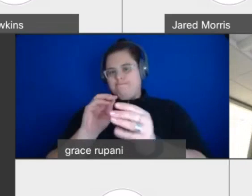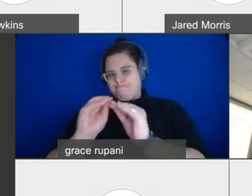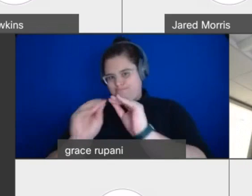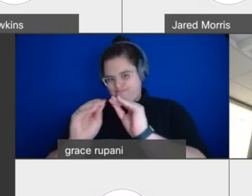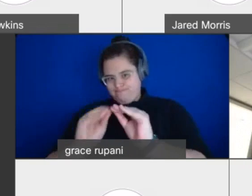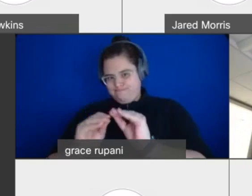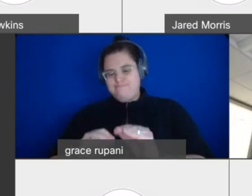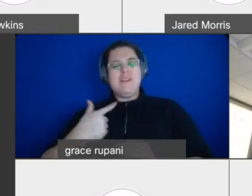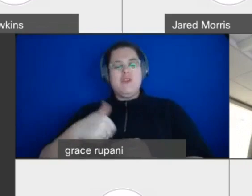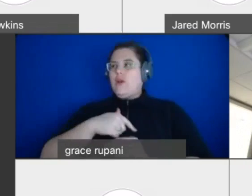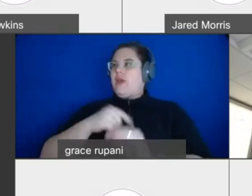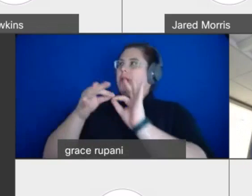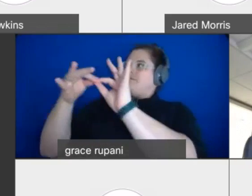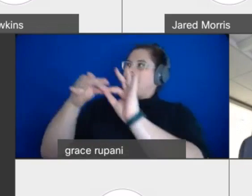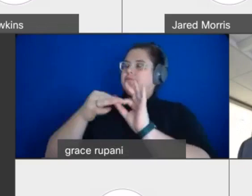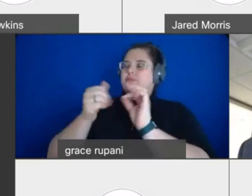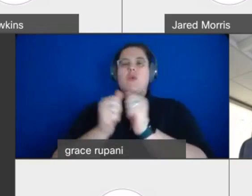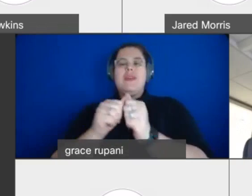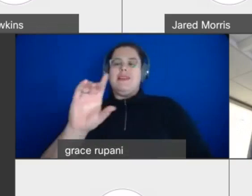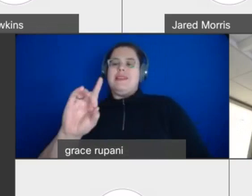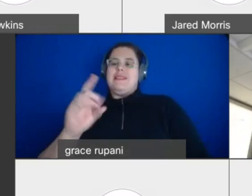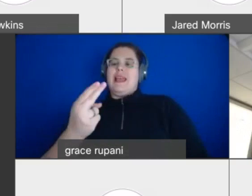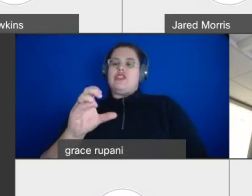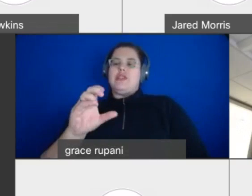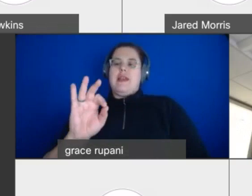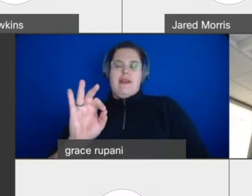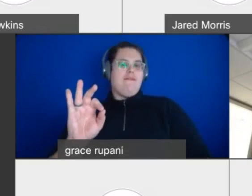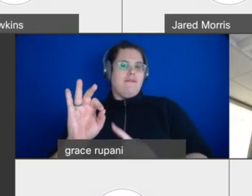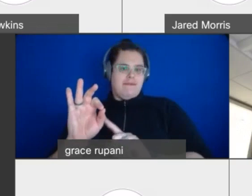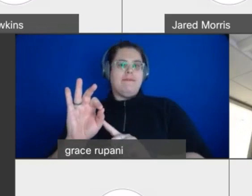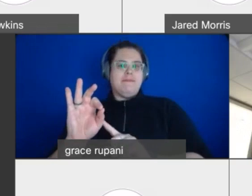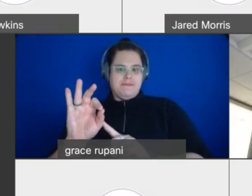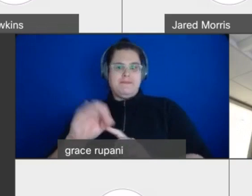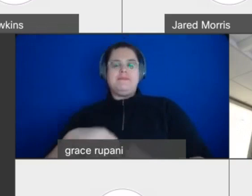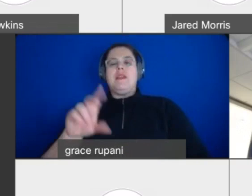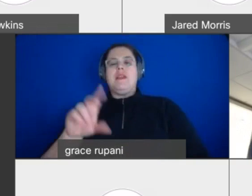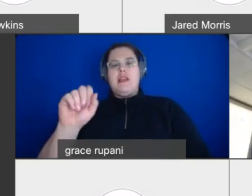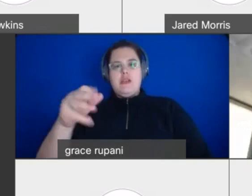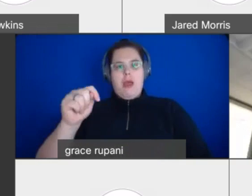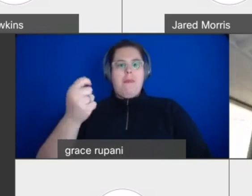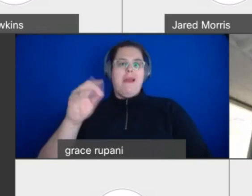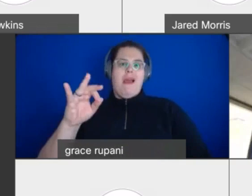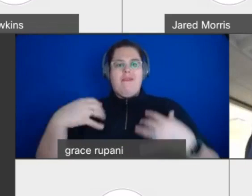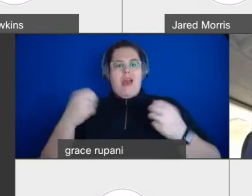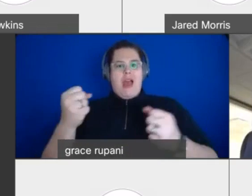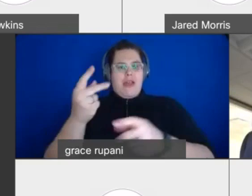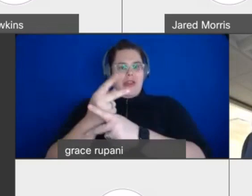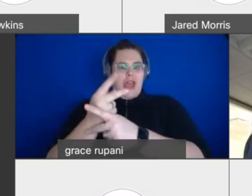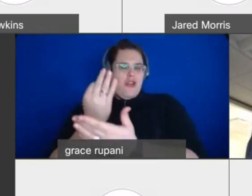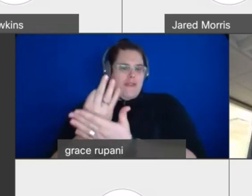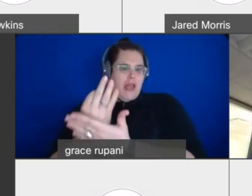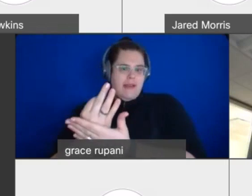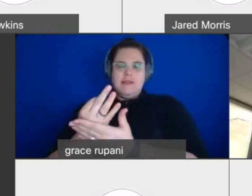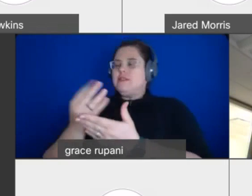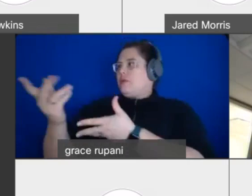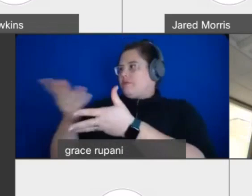DHCF on that, and the primary changes that we're looking to get approved is the